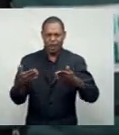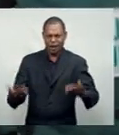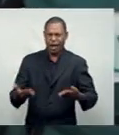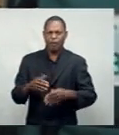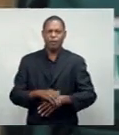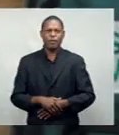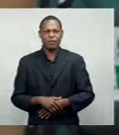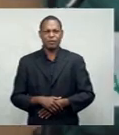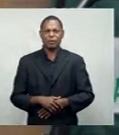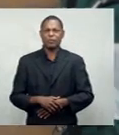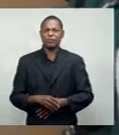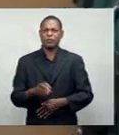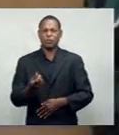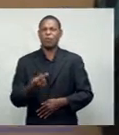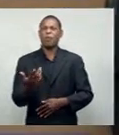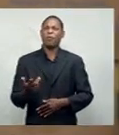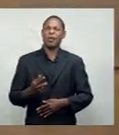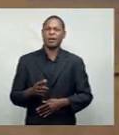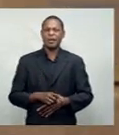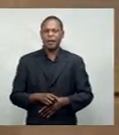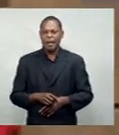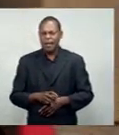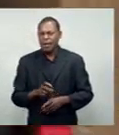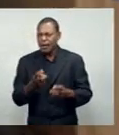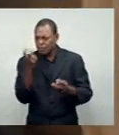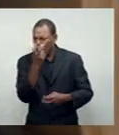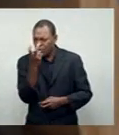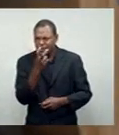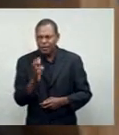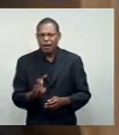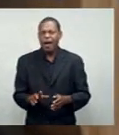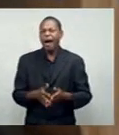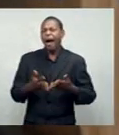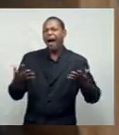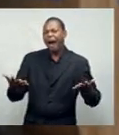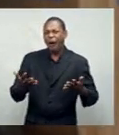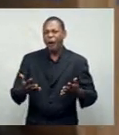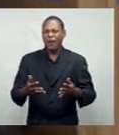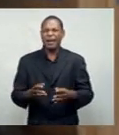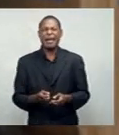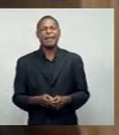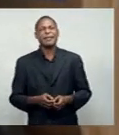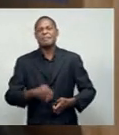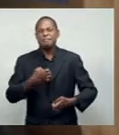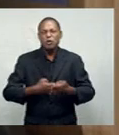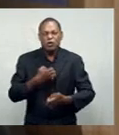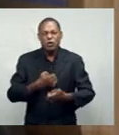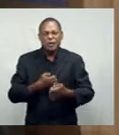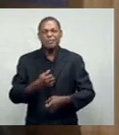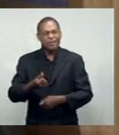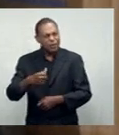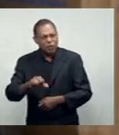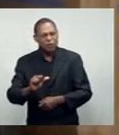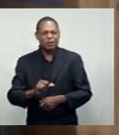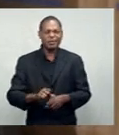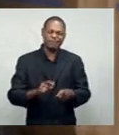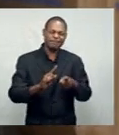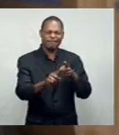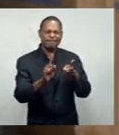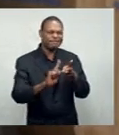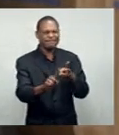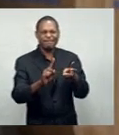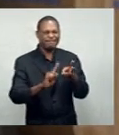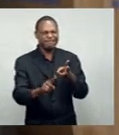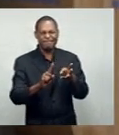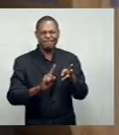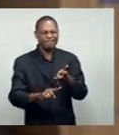LifeVac 15 defibrillator monitor, and so it's got advanced monitoring capability, does ETG, blood pressure, pulse